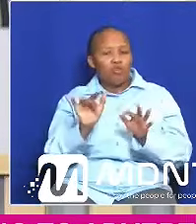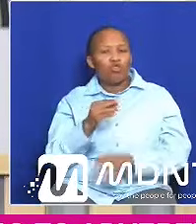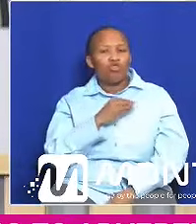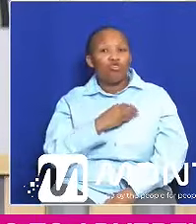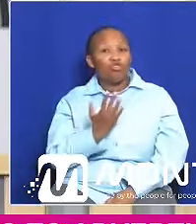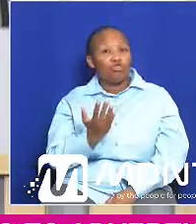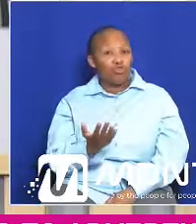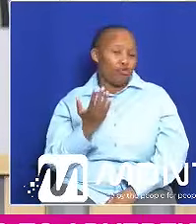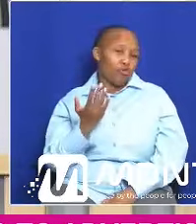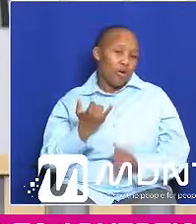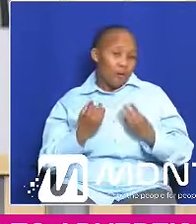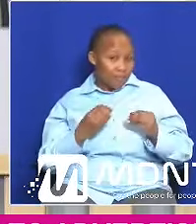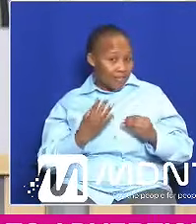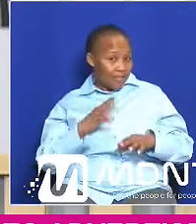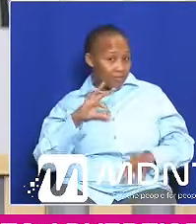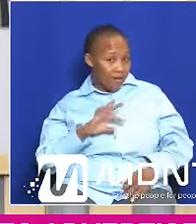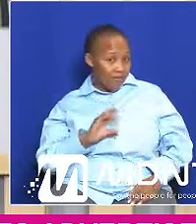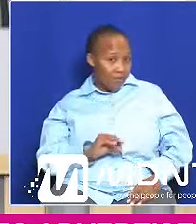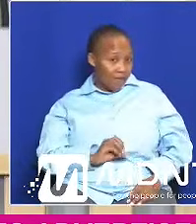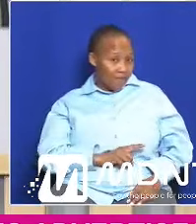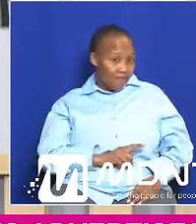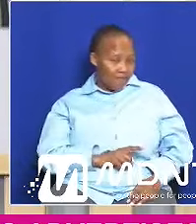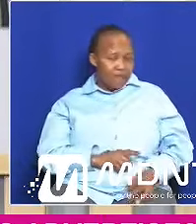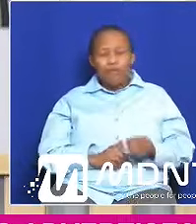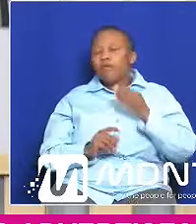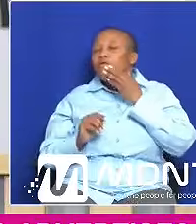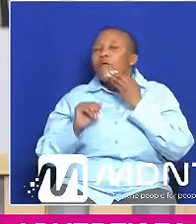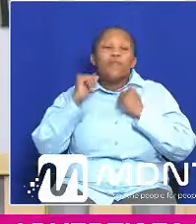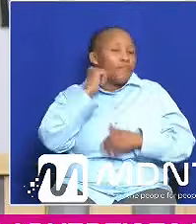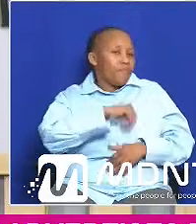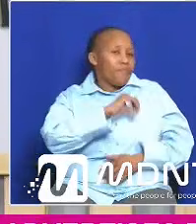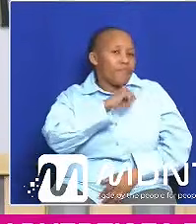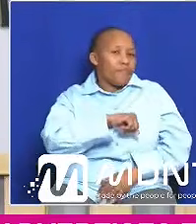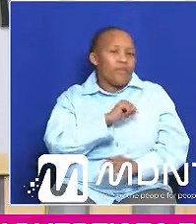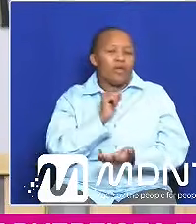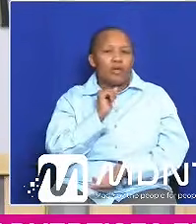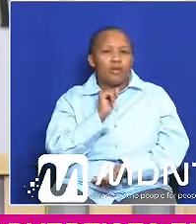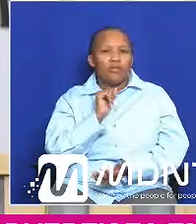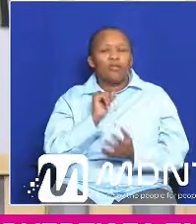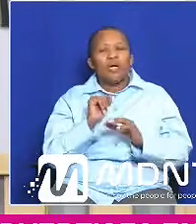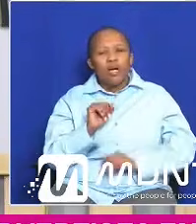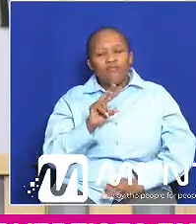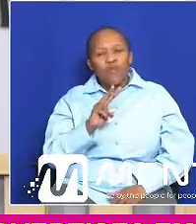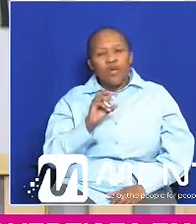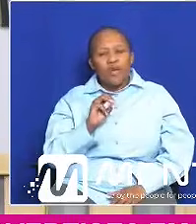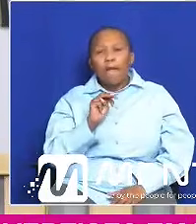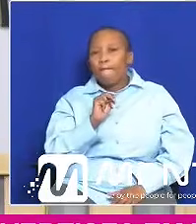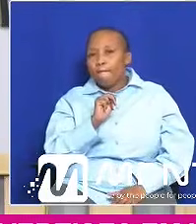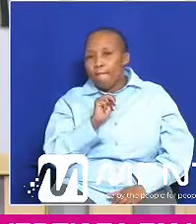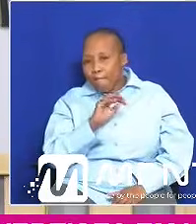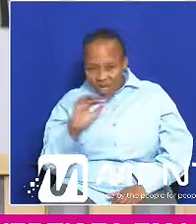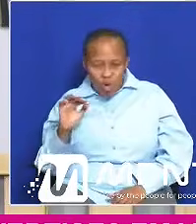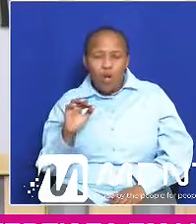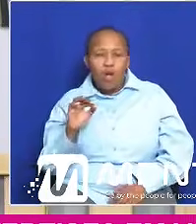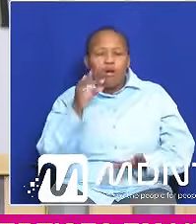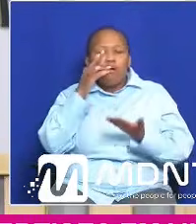Yes, there was a proposal of investment of, I think it was 20 million, which he was going to benefit in terms